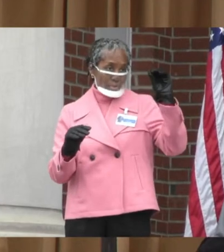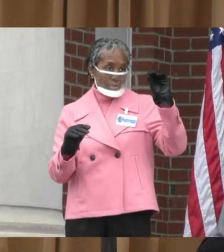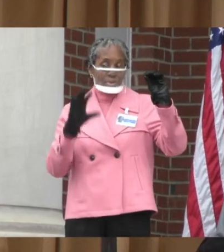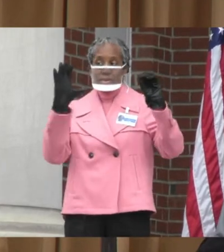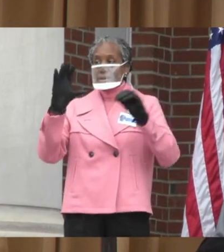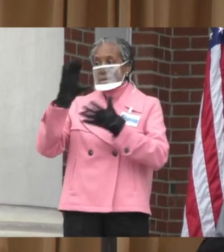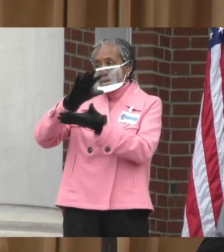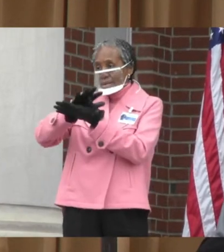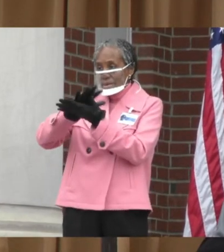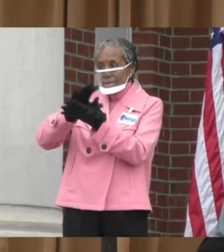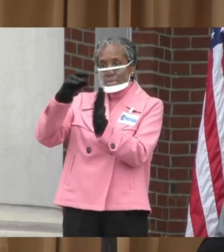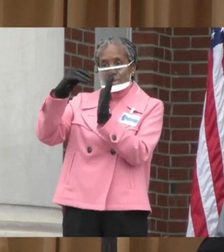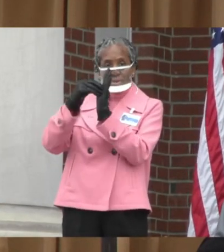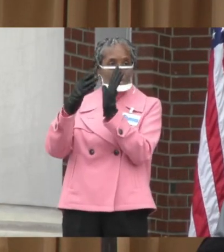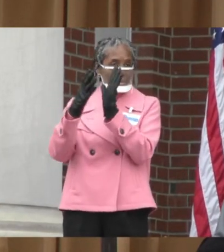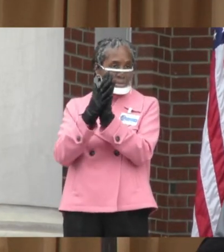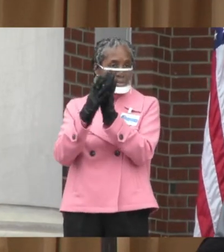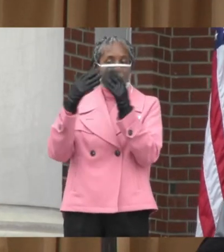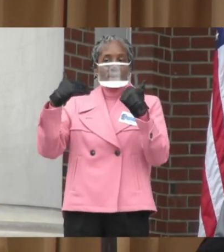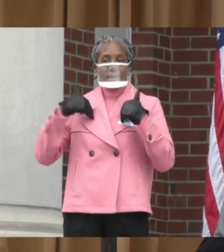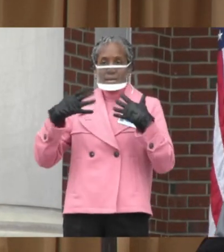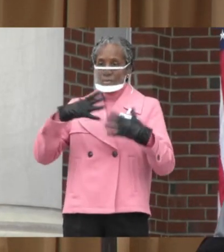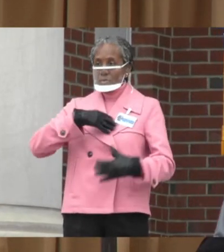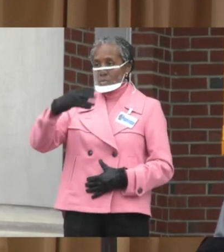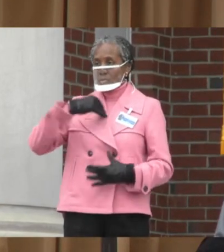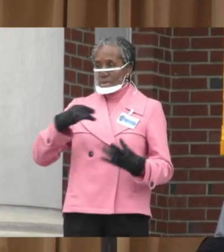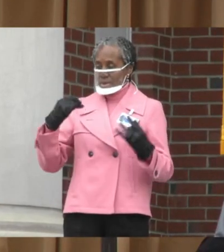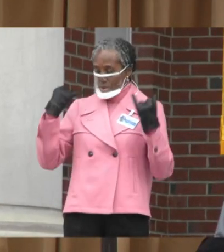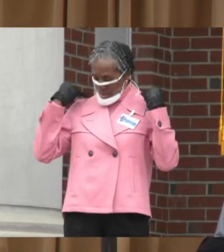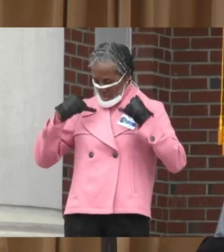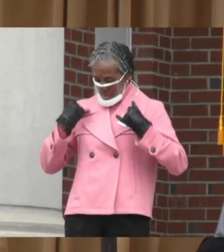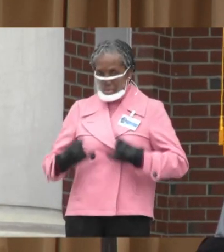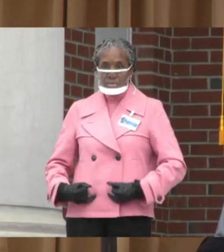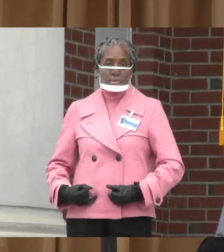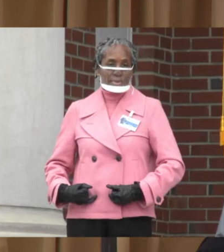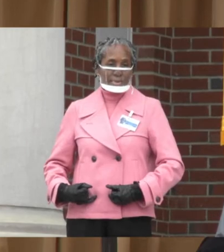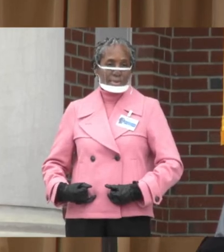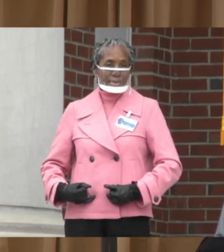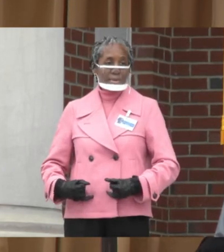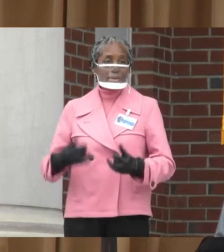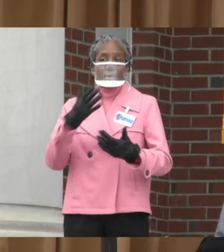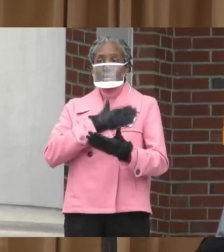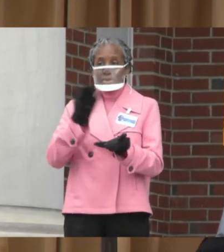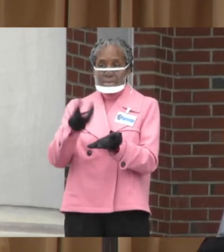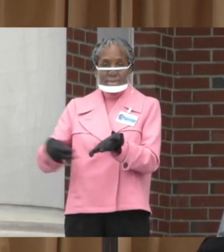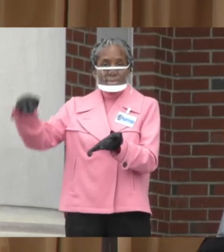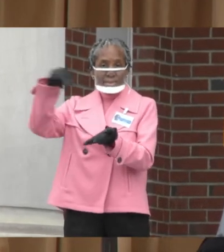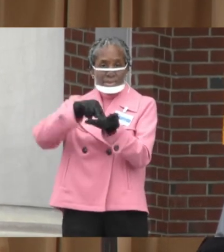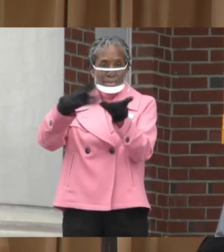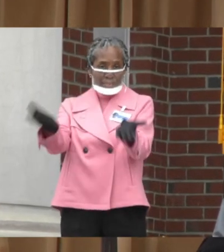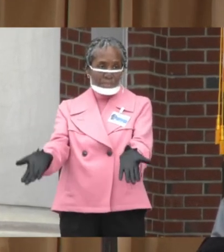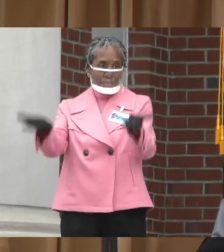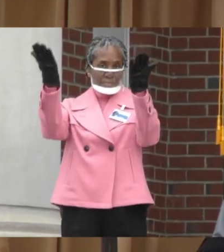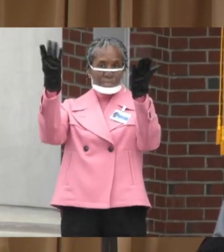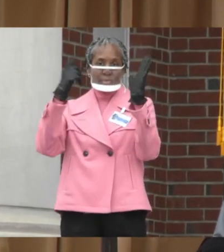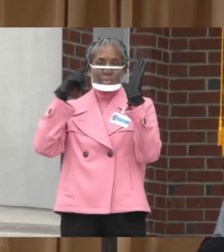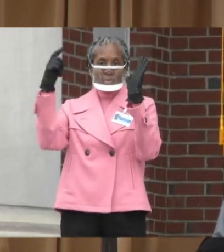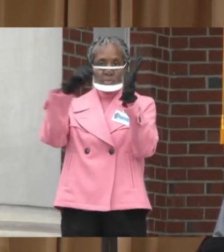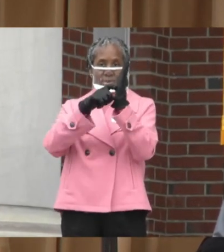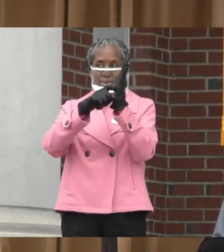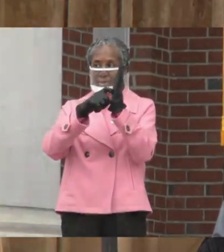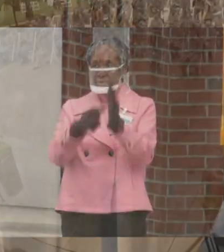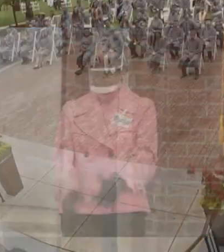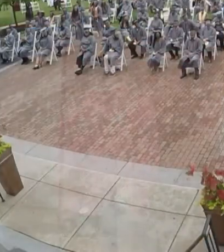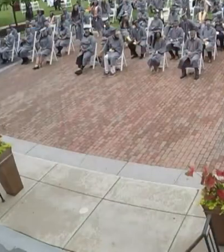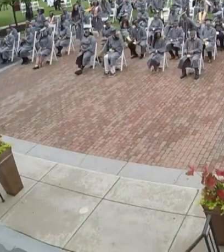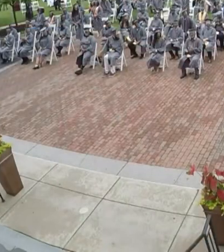their academic record are wearing white honor cords around their necks. Please stand as a group to be recognized.